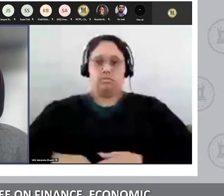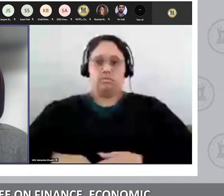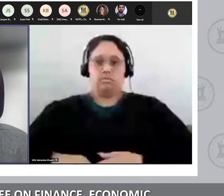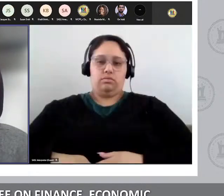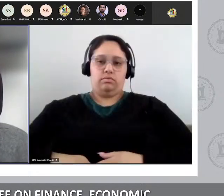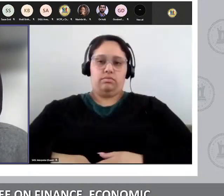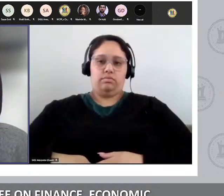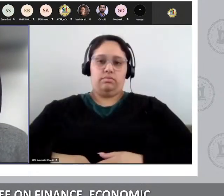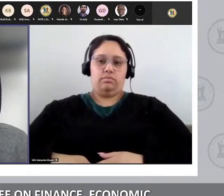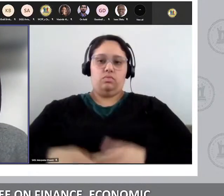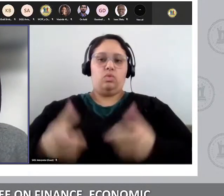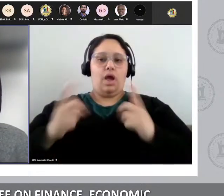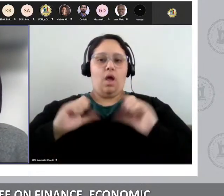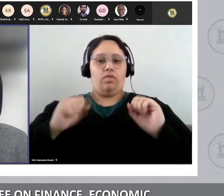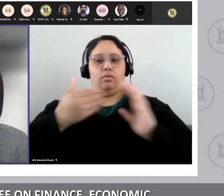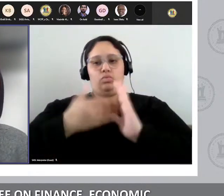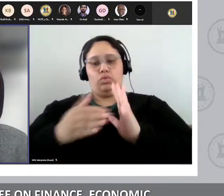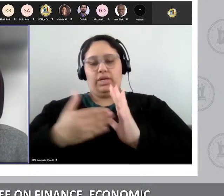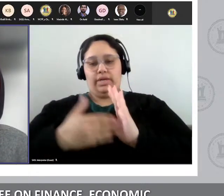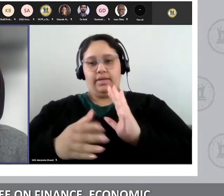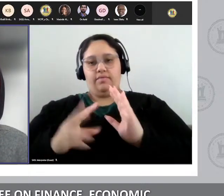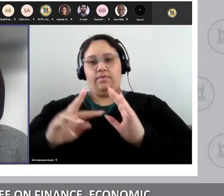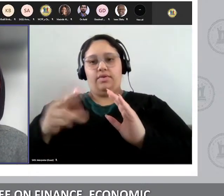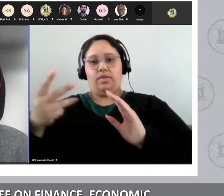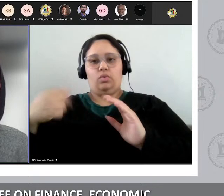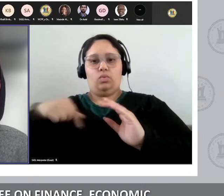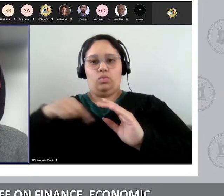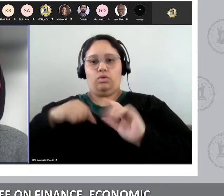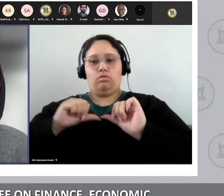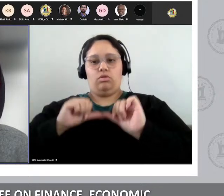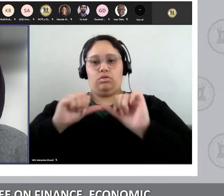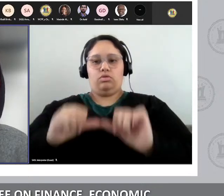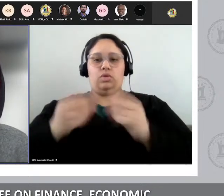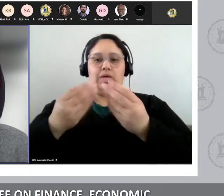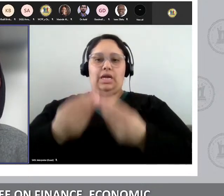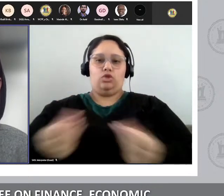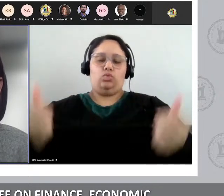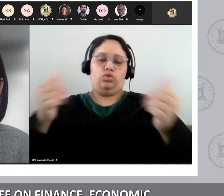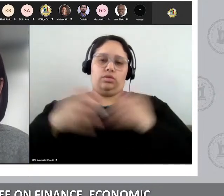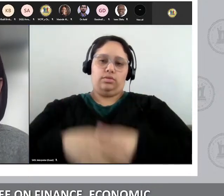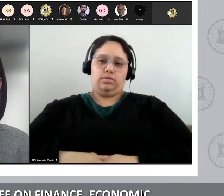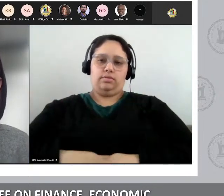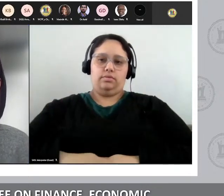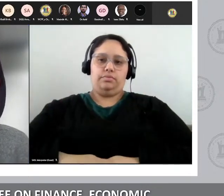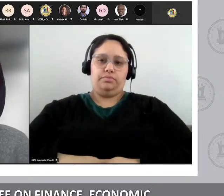All right, we'll allow them to excuse themselves and then we will do our resolutions.